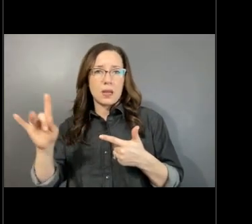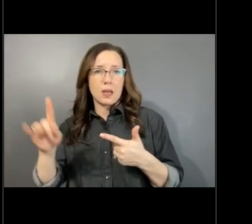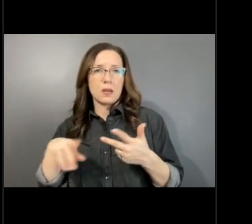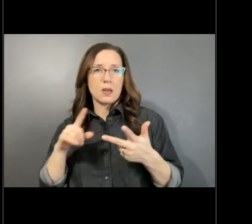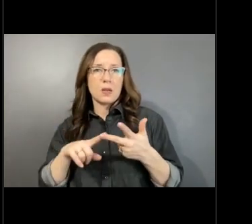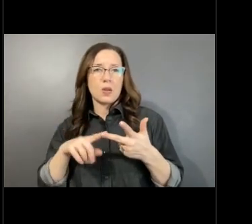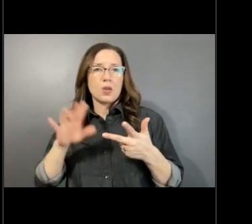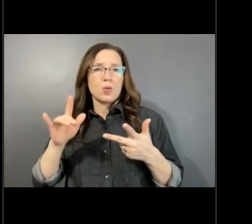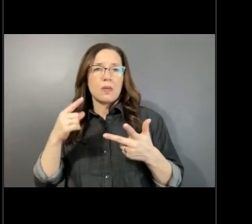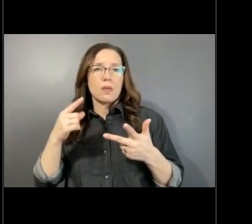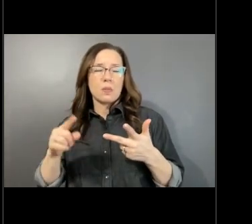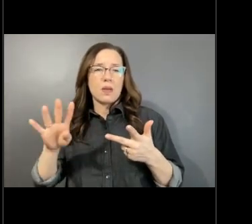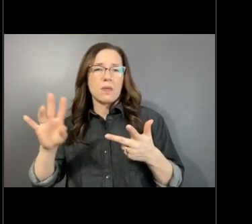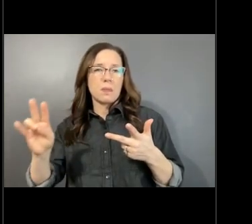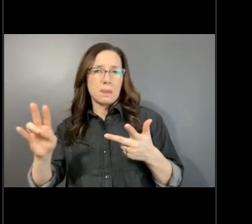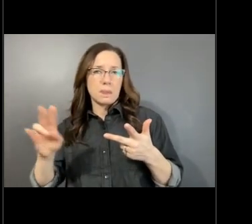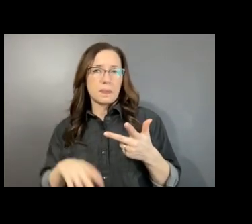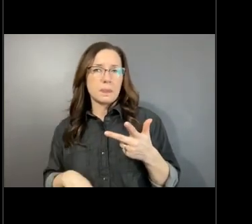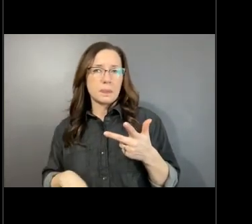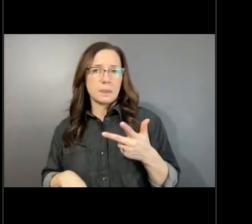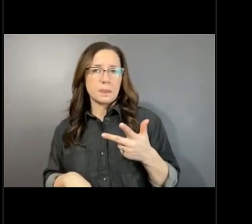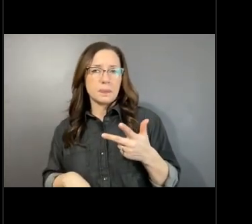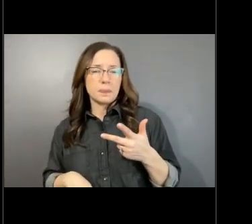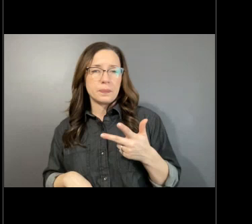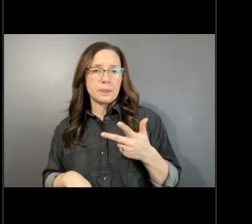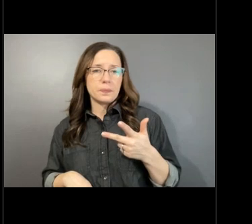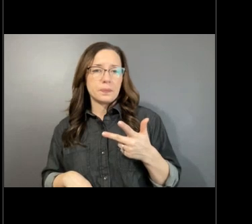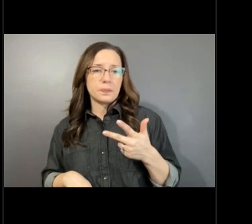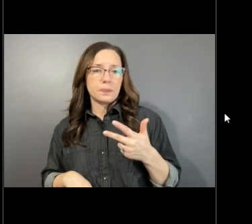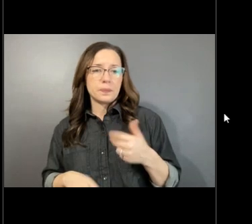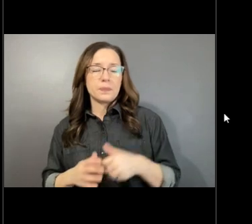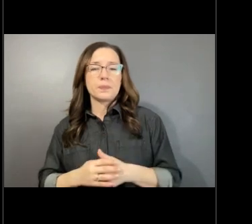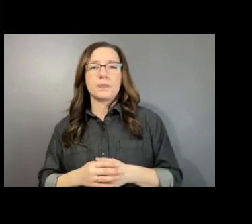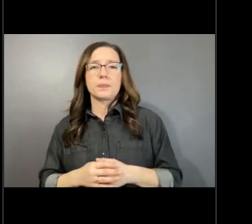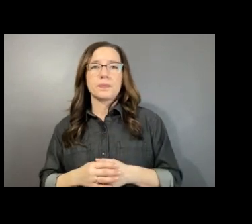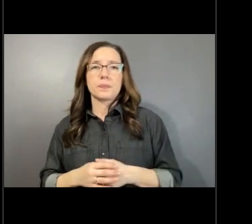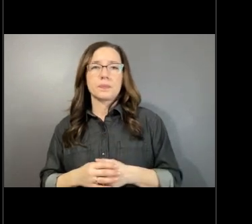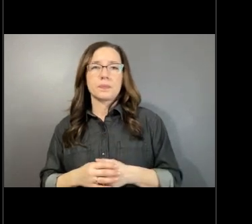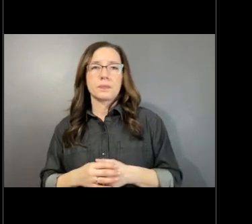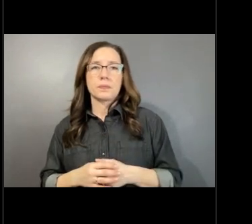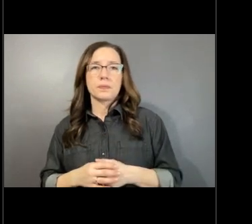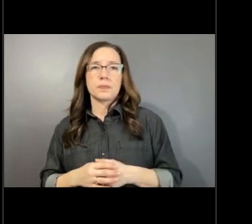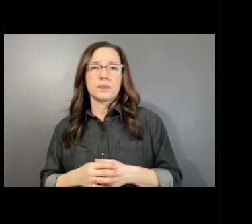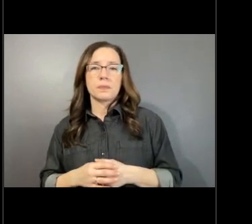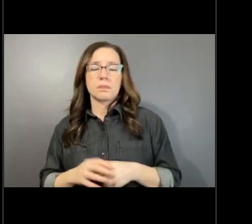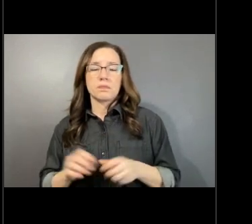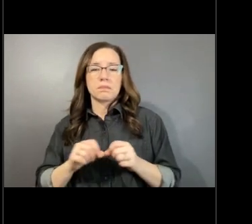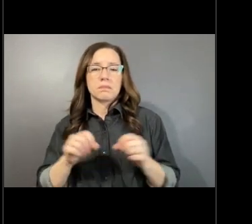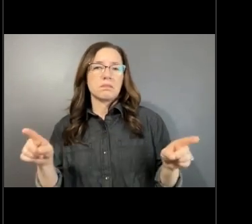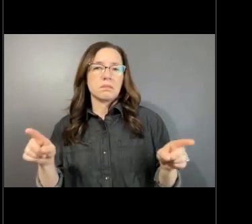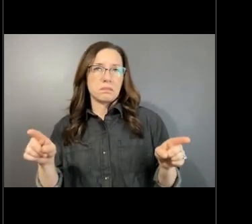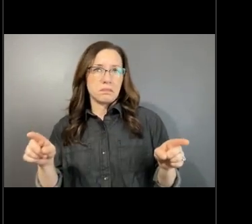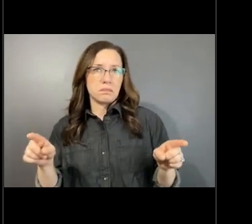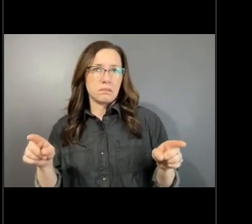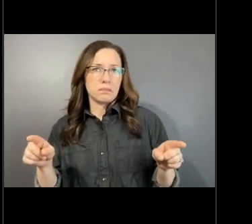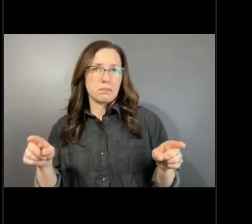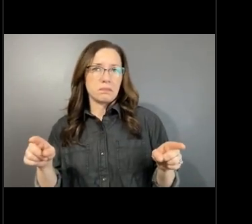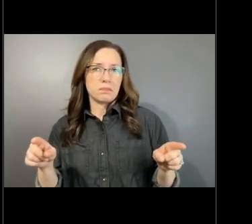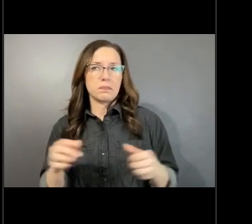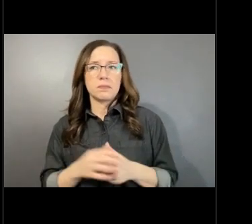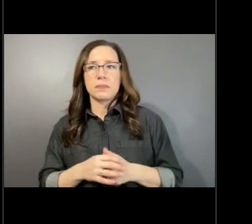or C, 25 by 47 inches. So once again, let's launch that poll.